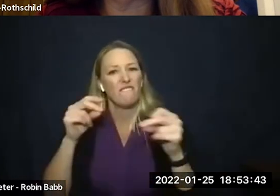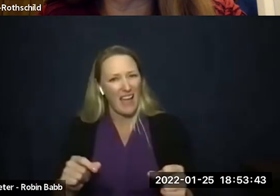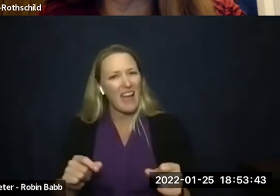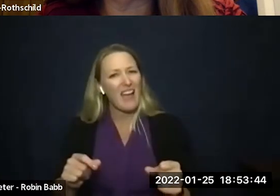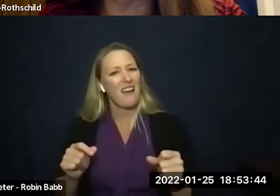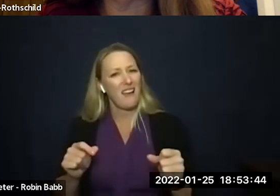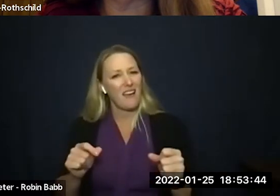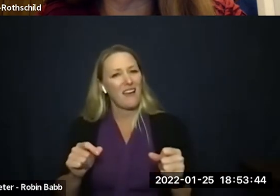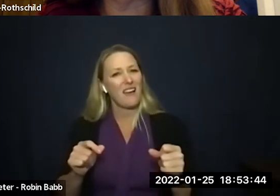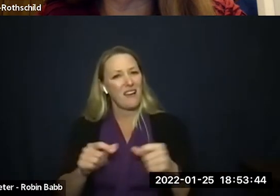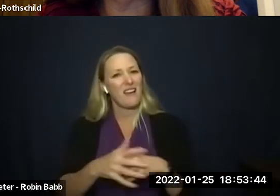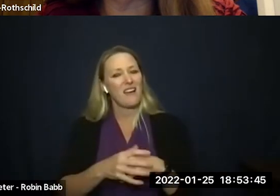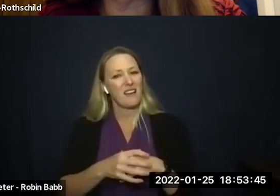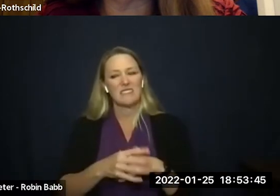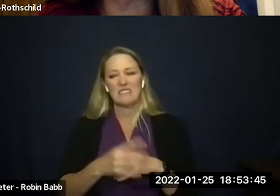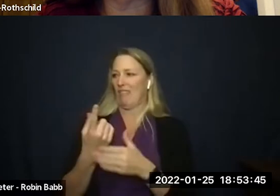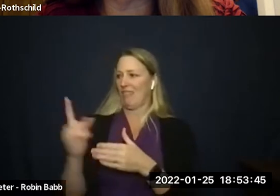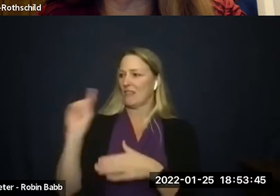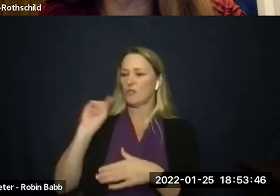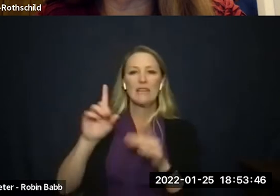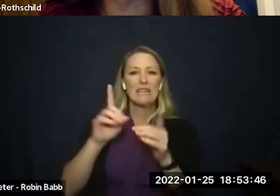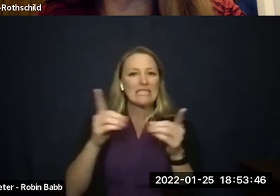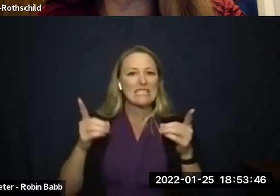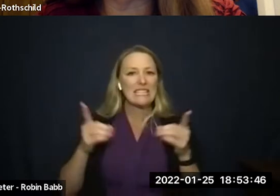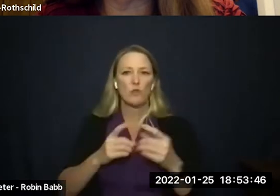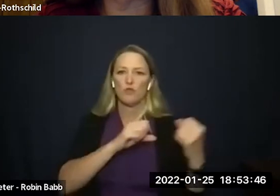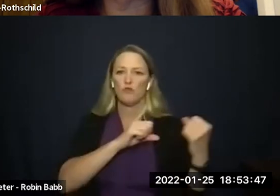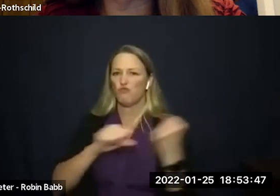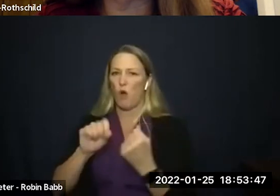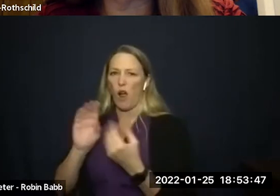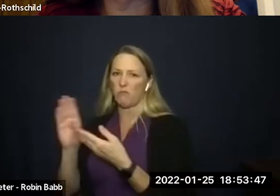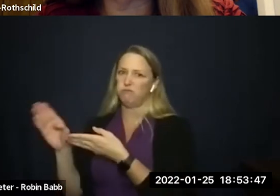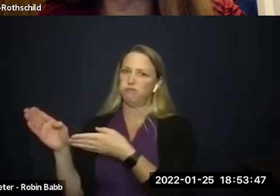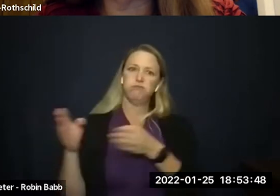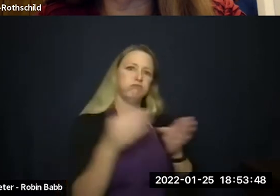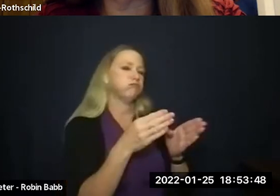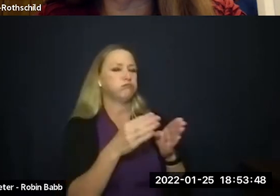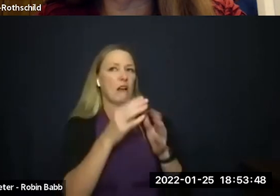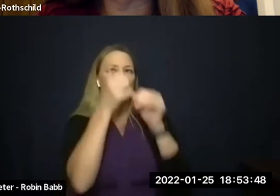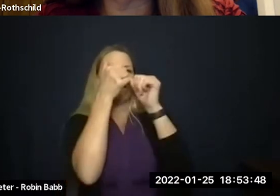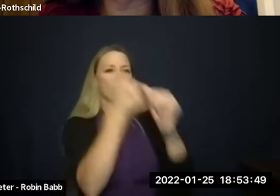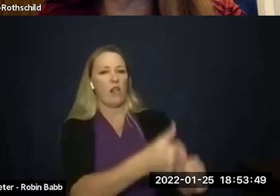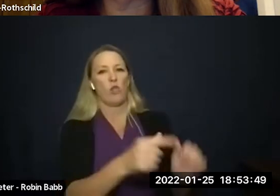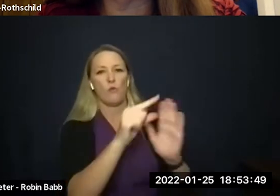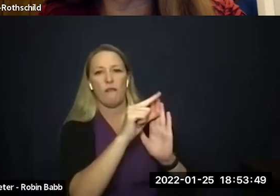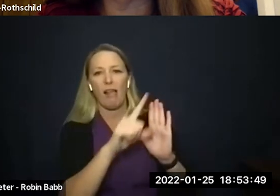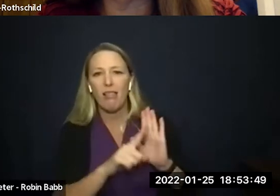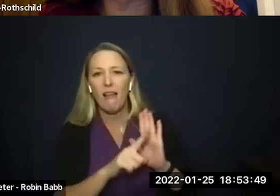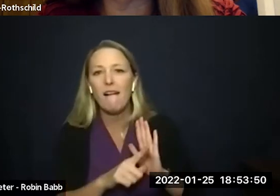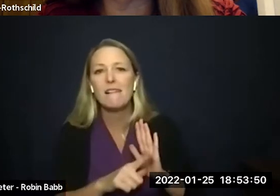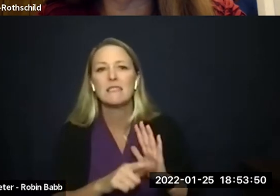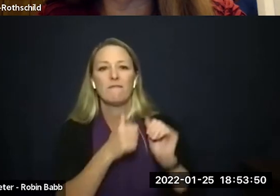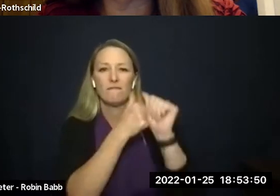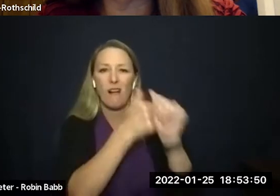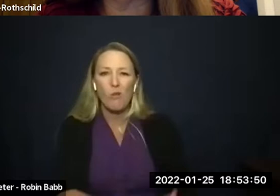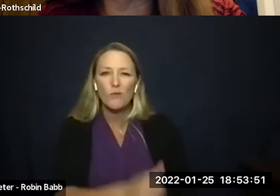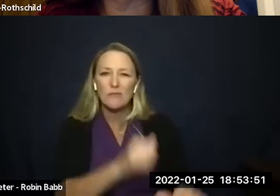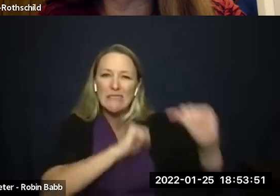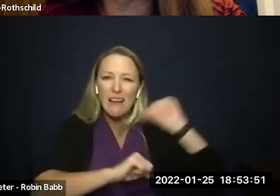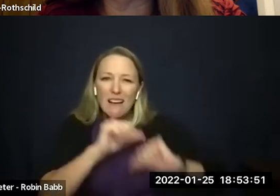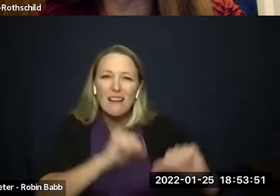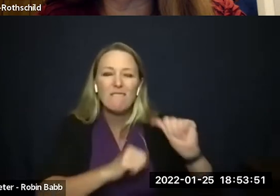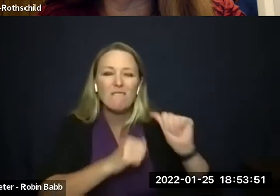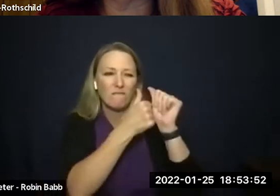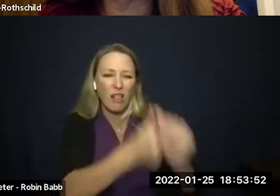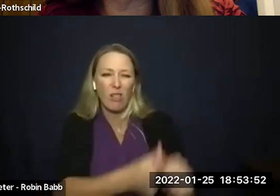and just last week the district really pivoted based on the guidelines and the science and information they